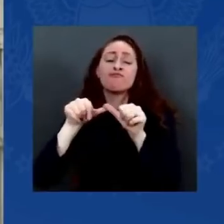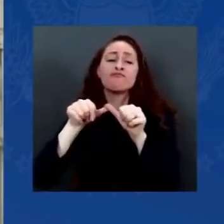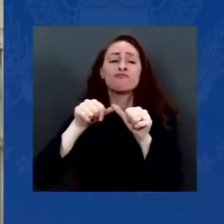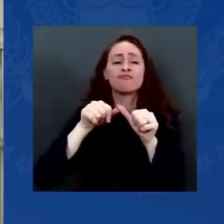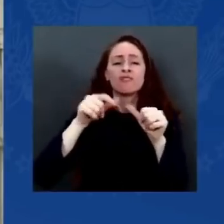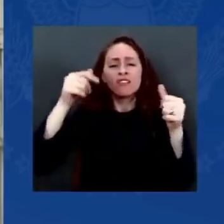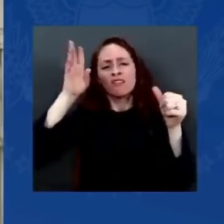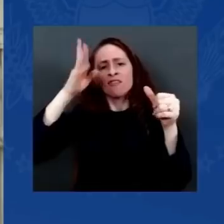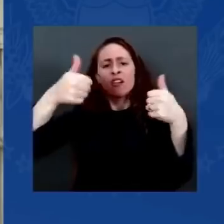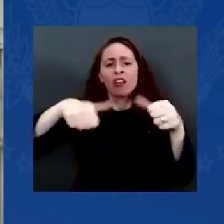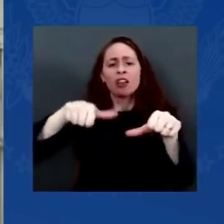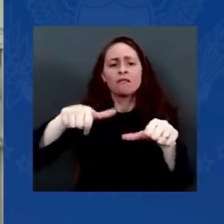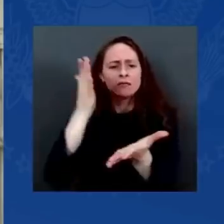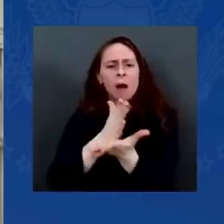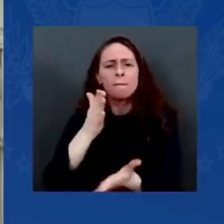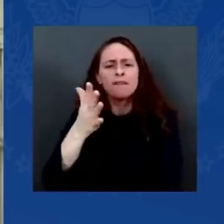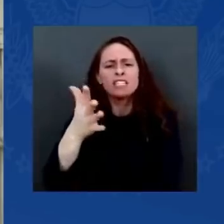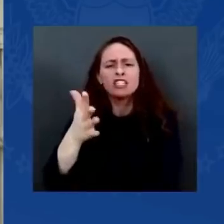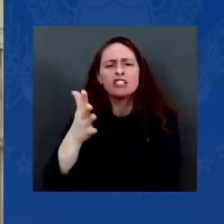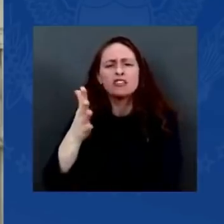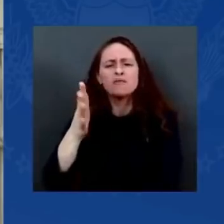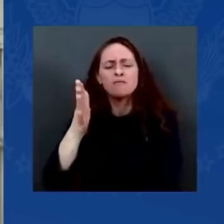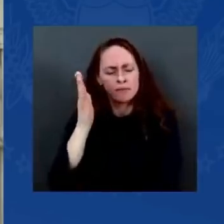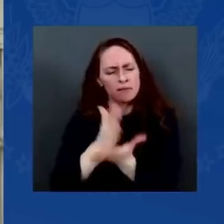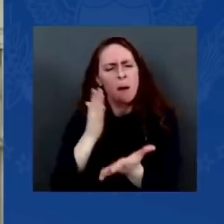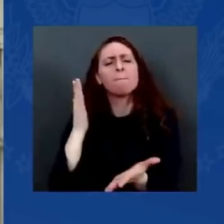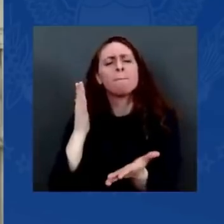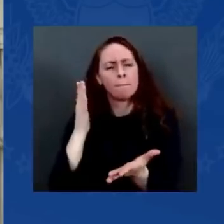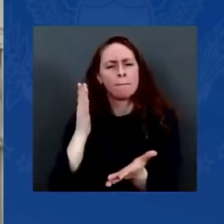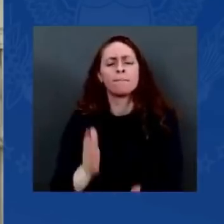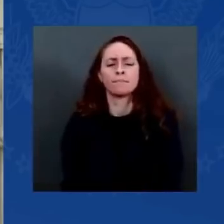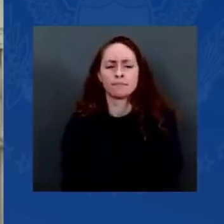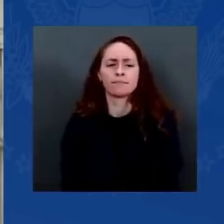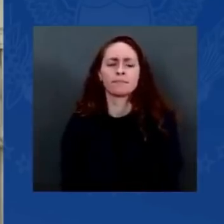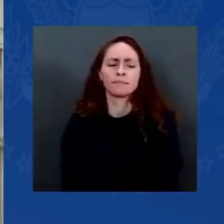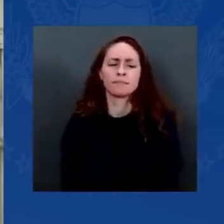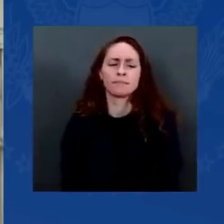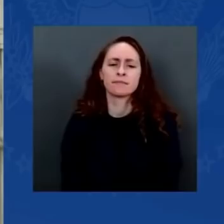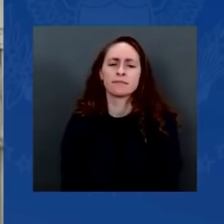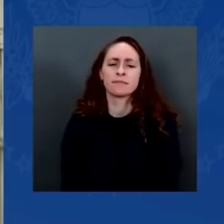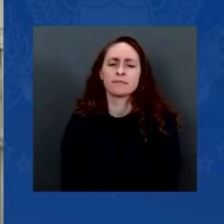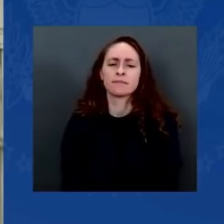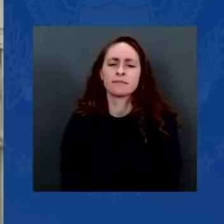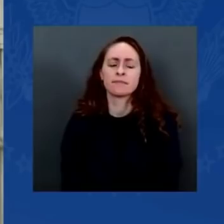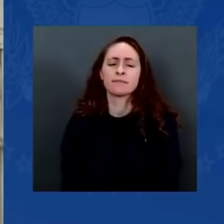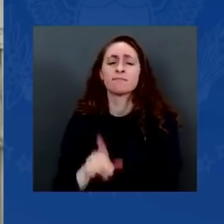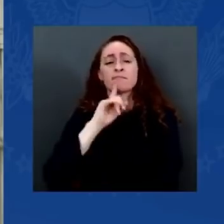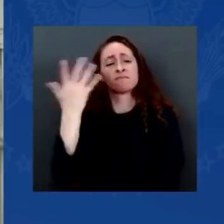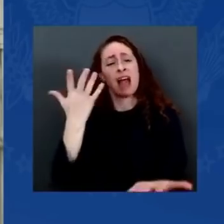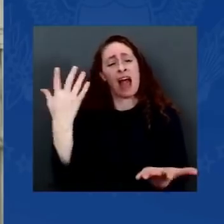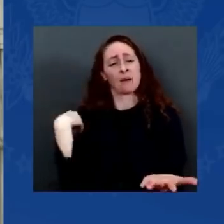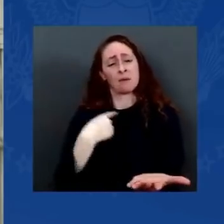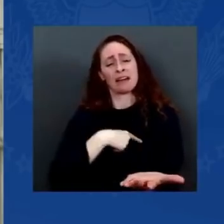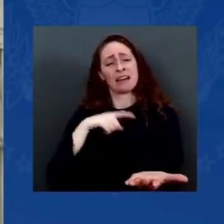One of the other things that we know that has to be done is more testing. Because Omicron spreads easily,